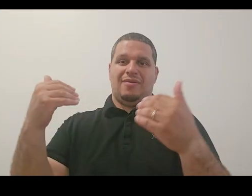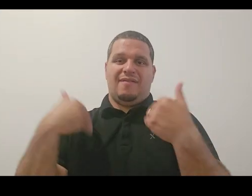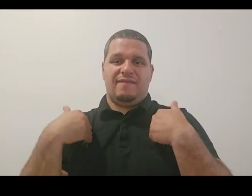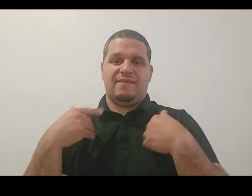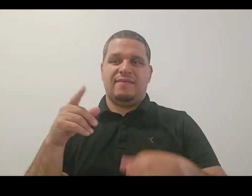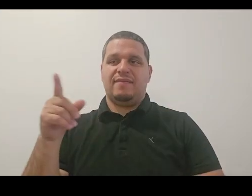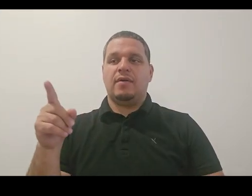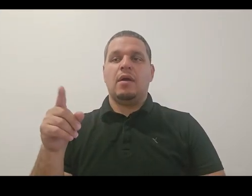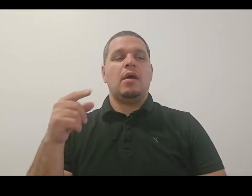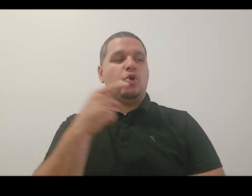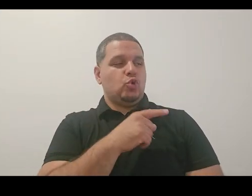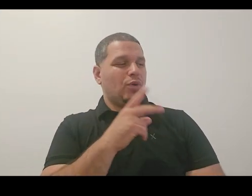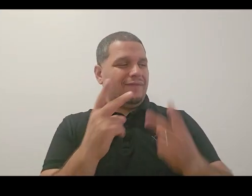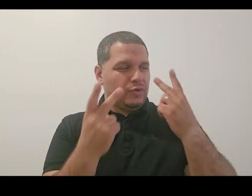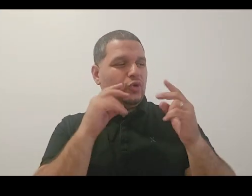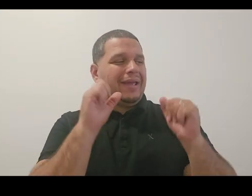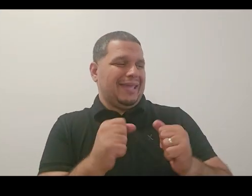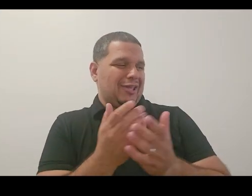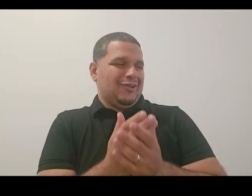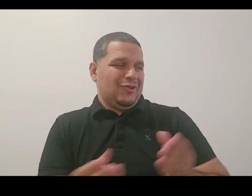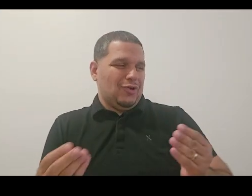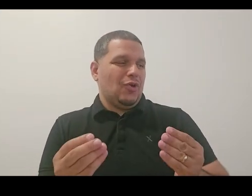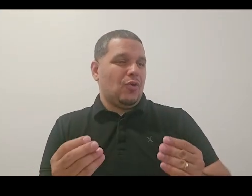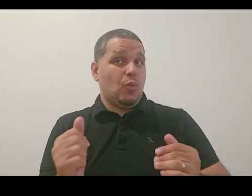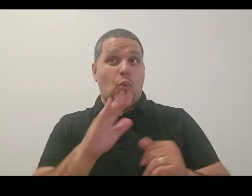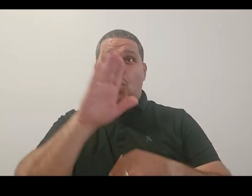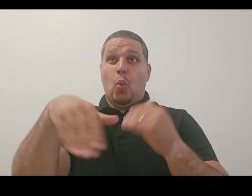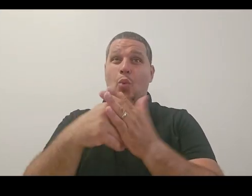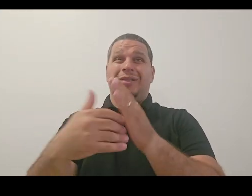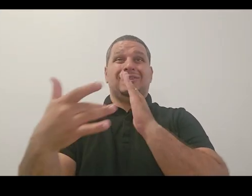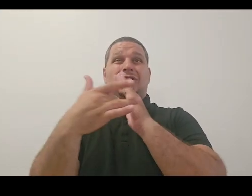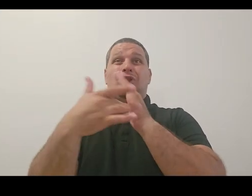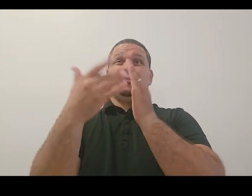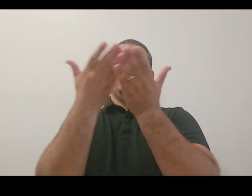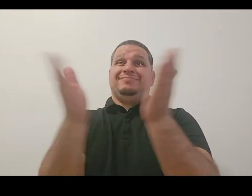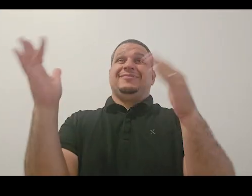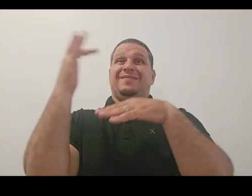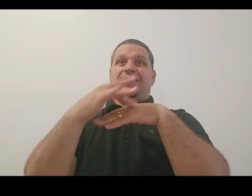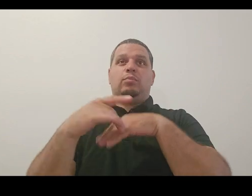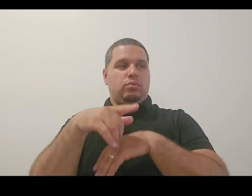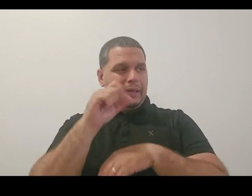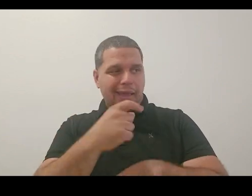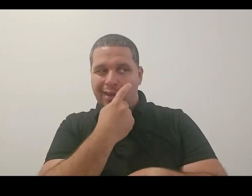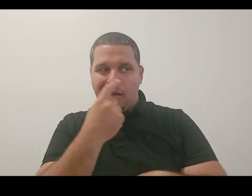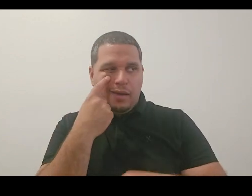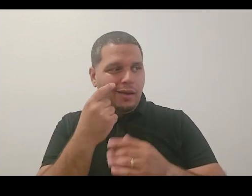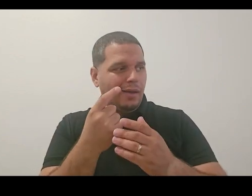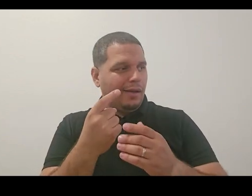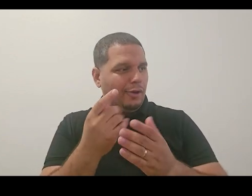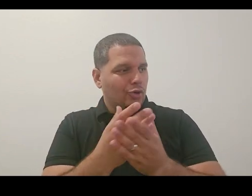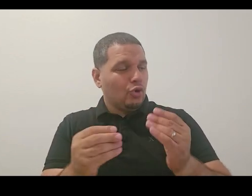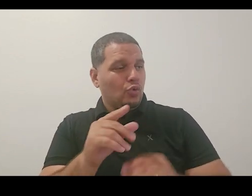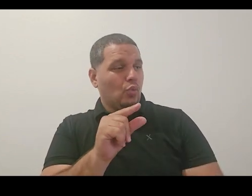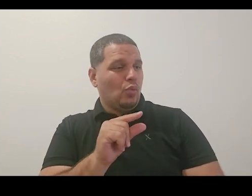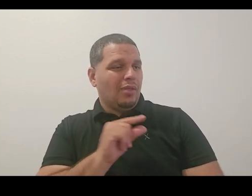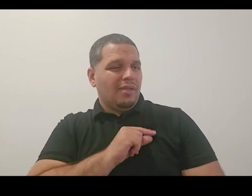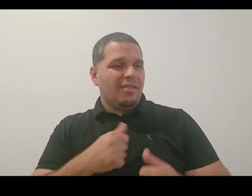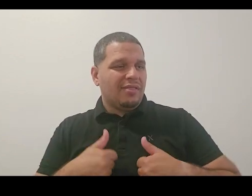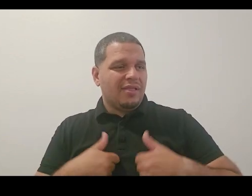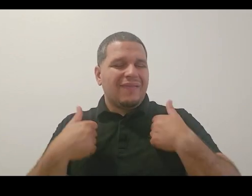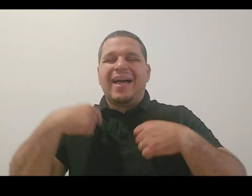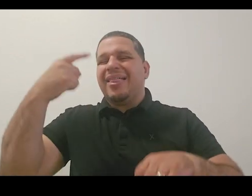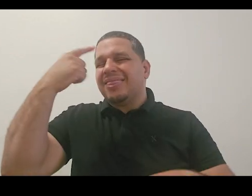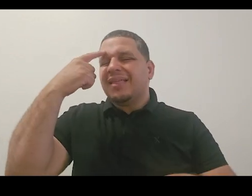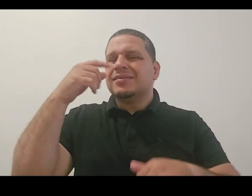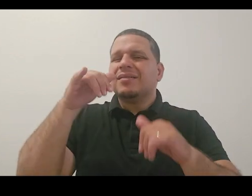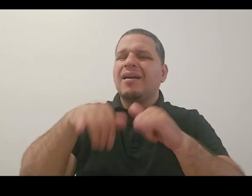that your vision can be cured with all the technology that's there, and that your quality of life, and I think this